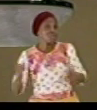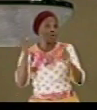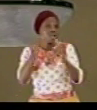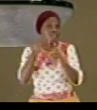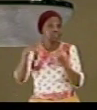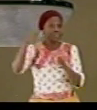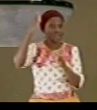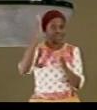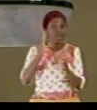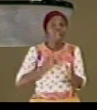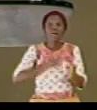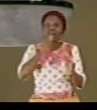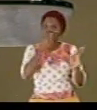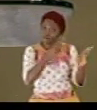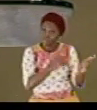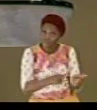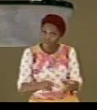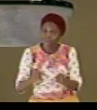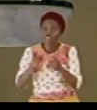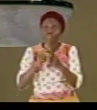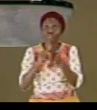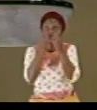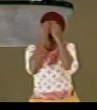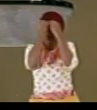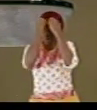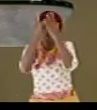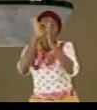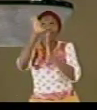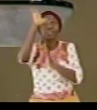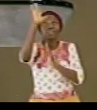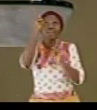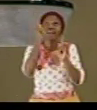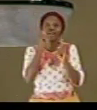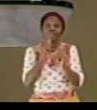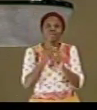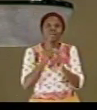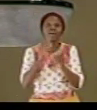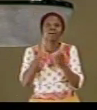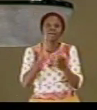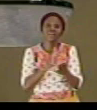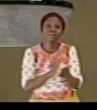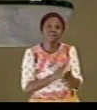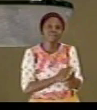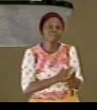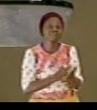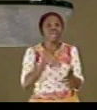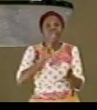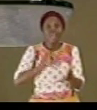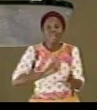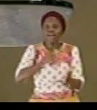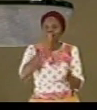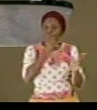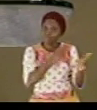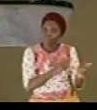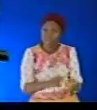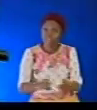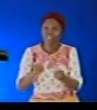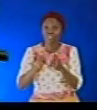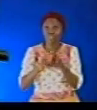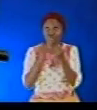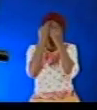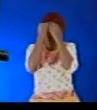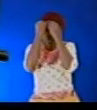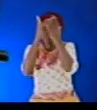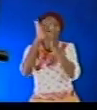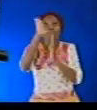living word of God. Lord, I'm ready to obey thy word, thy word. Ready